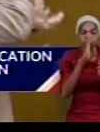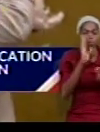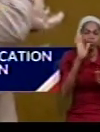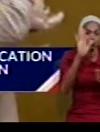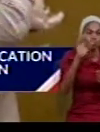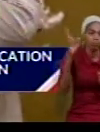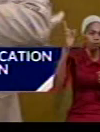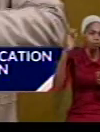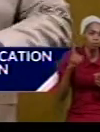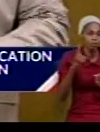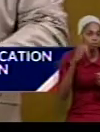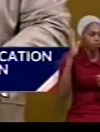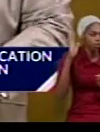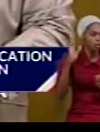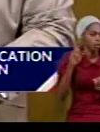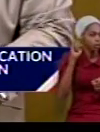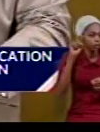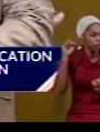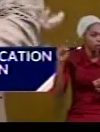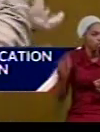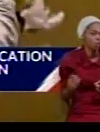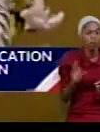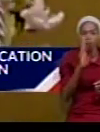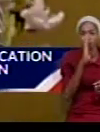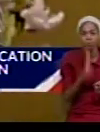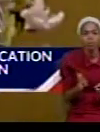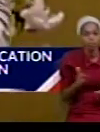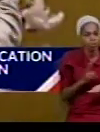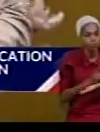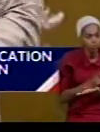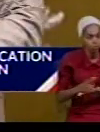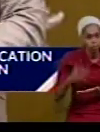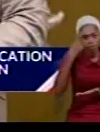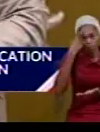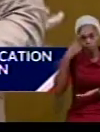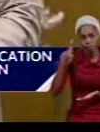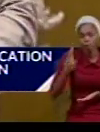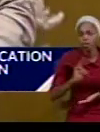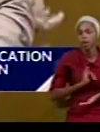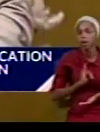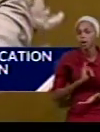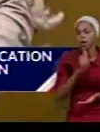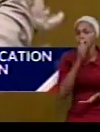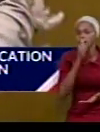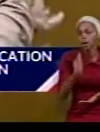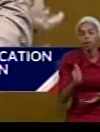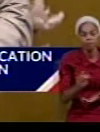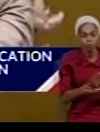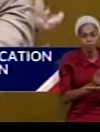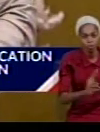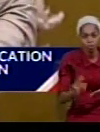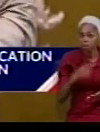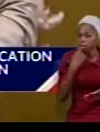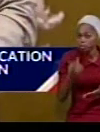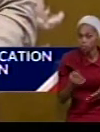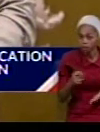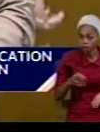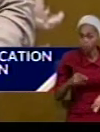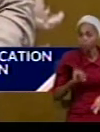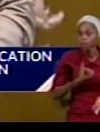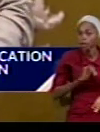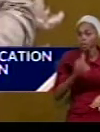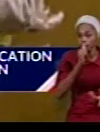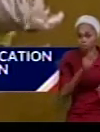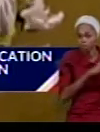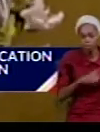shall therefore be holy, for I am holy. It says, for I am the Lord. Is Lord, whether anyone likes